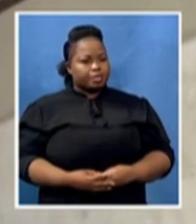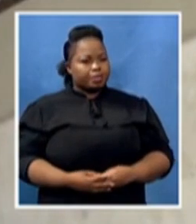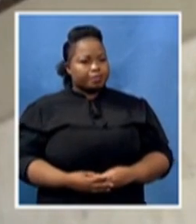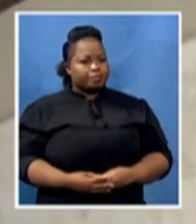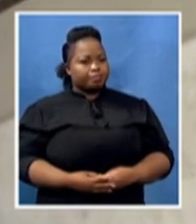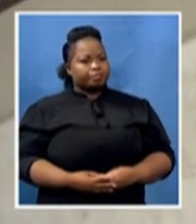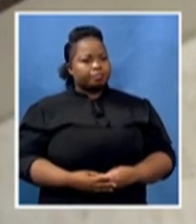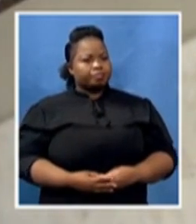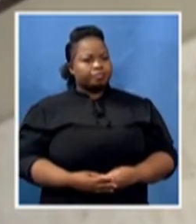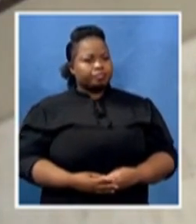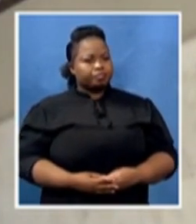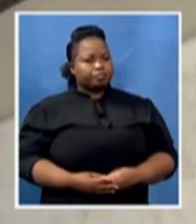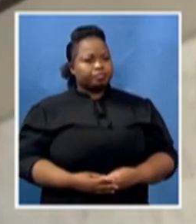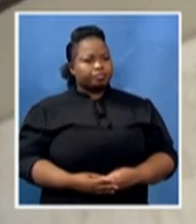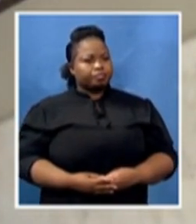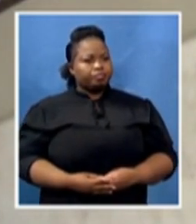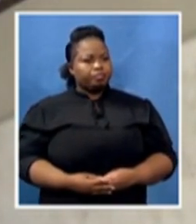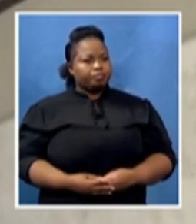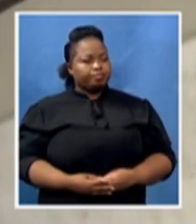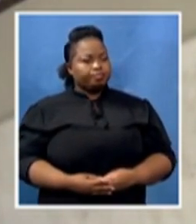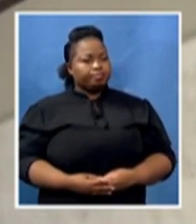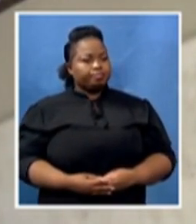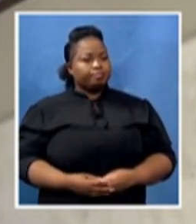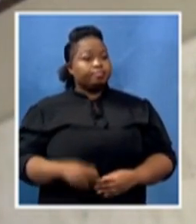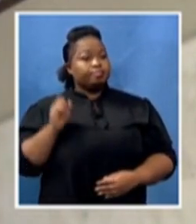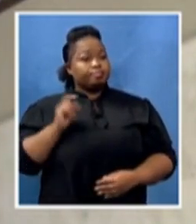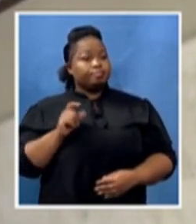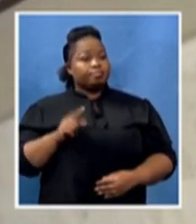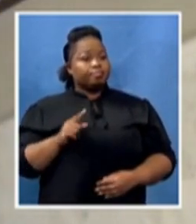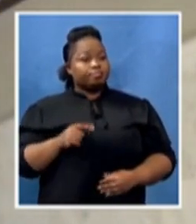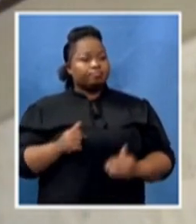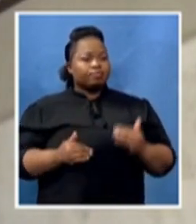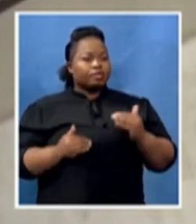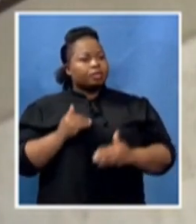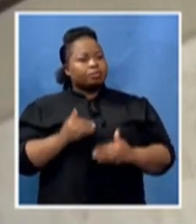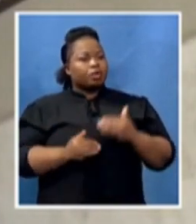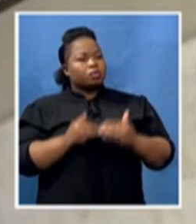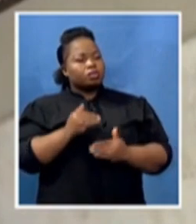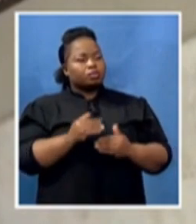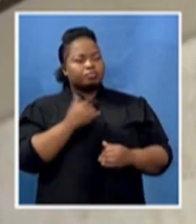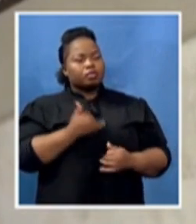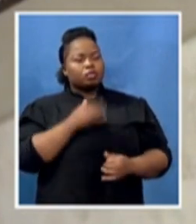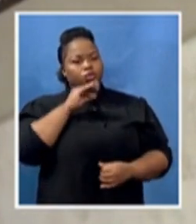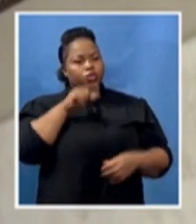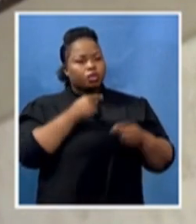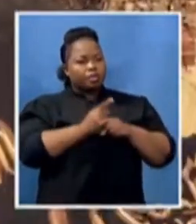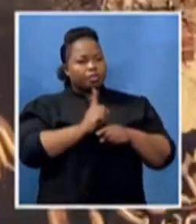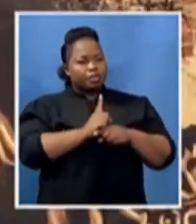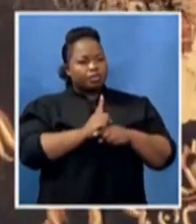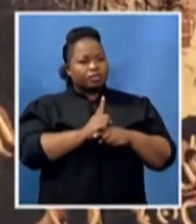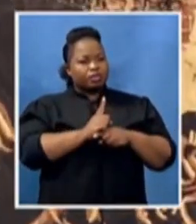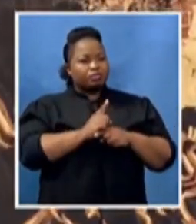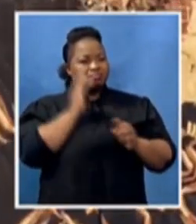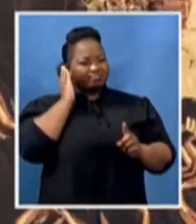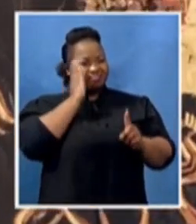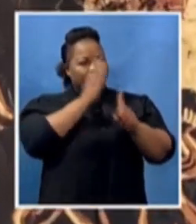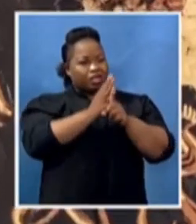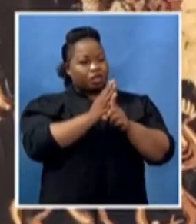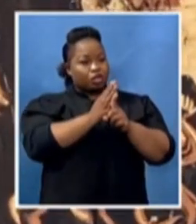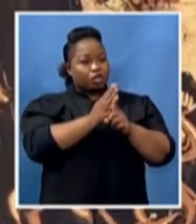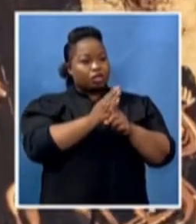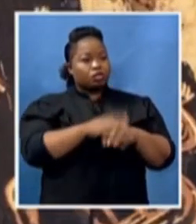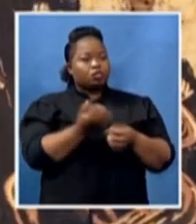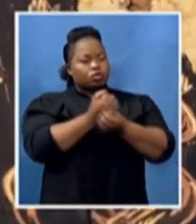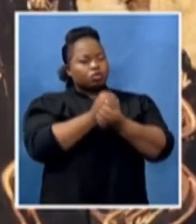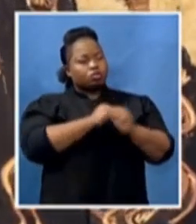This art-making process that I'm going to talk about builds directly upon the art of the liberation struggle. It comes from